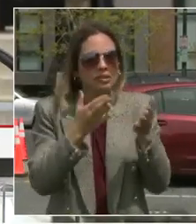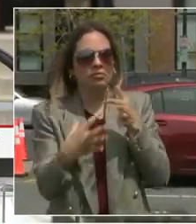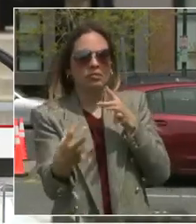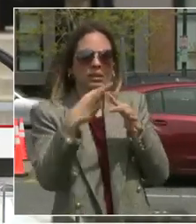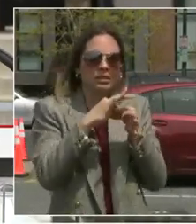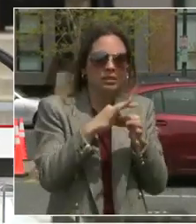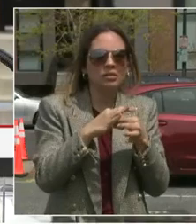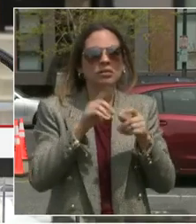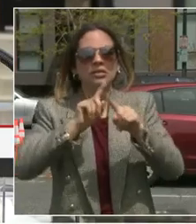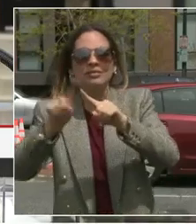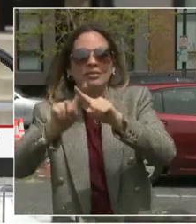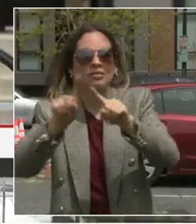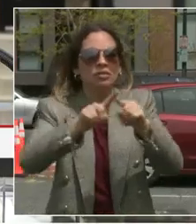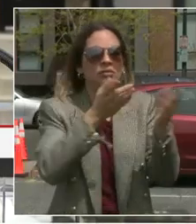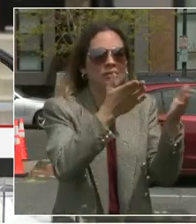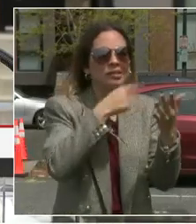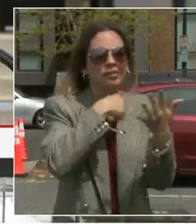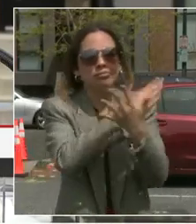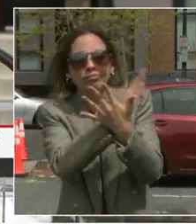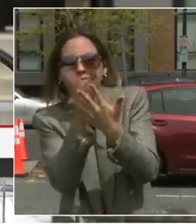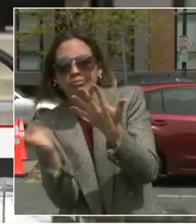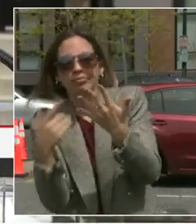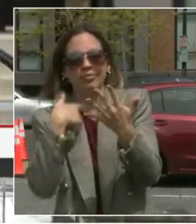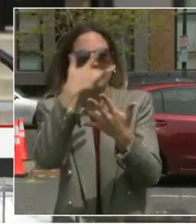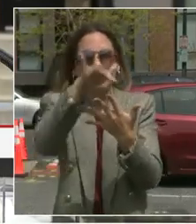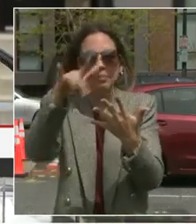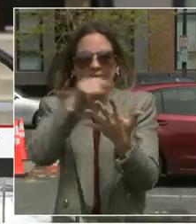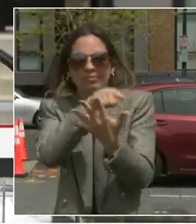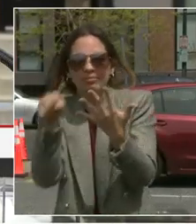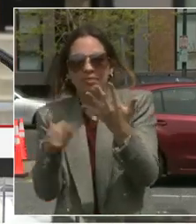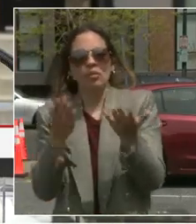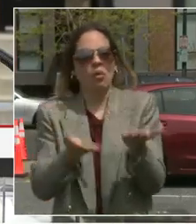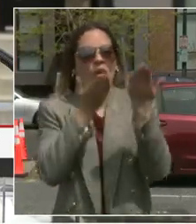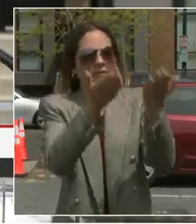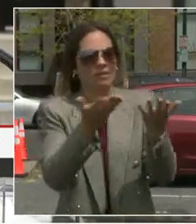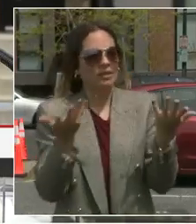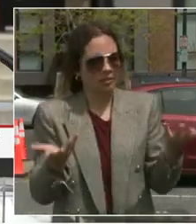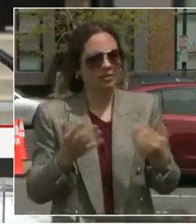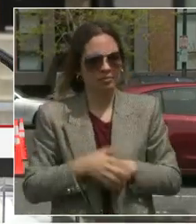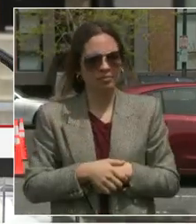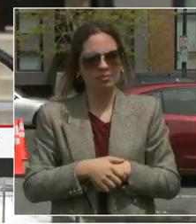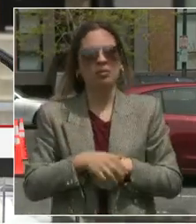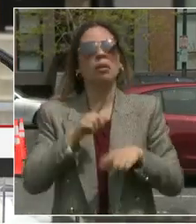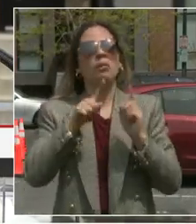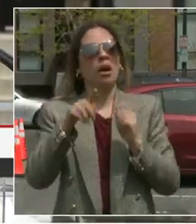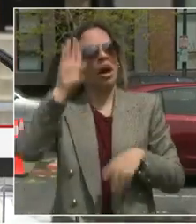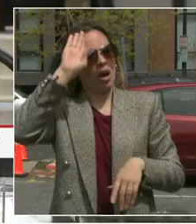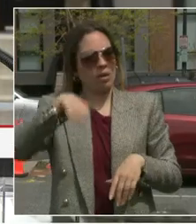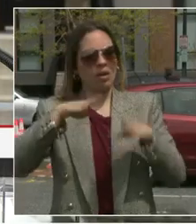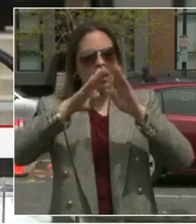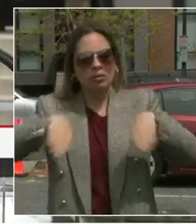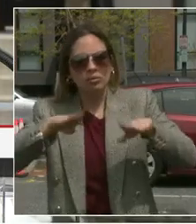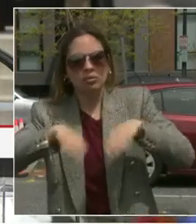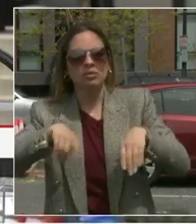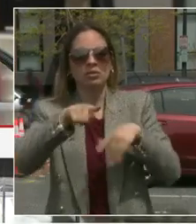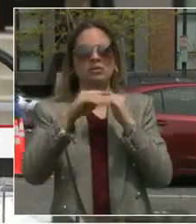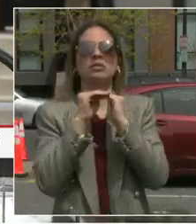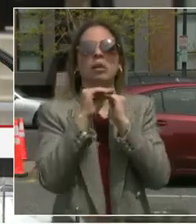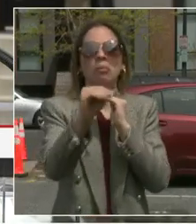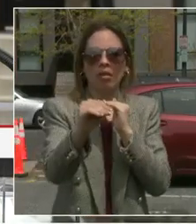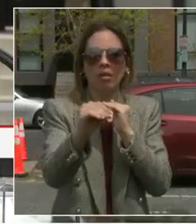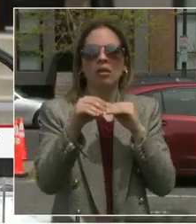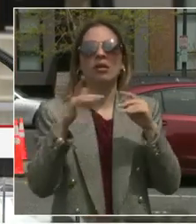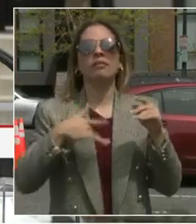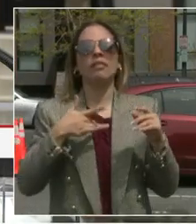to the range of services and supports that somebody may need. But we know that housing is a stabilizing factor, that people